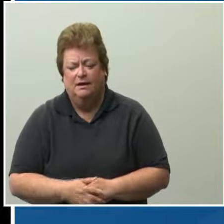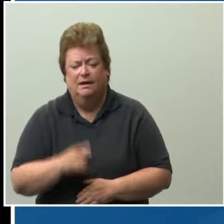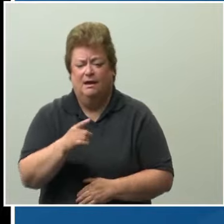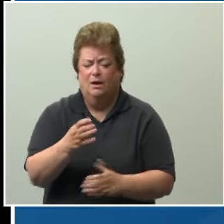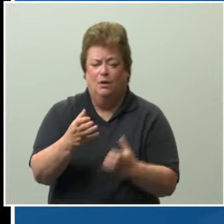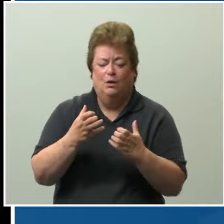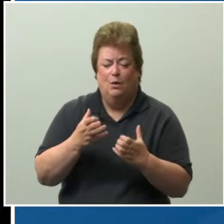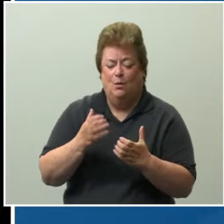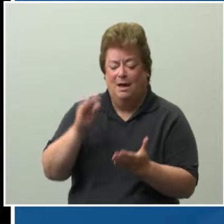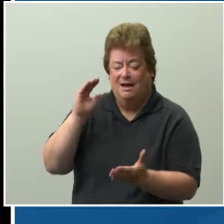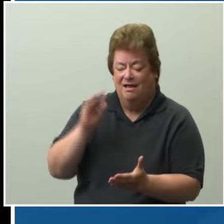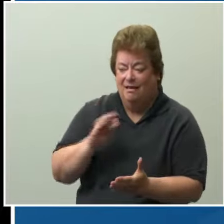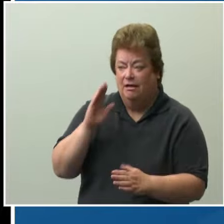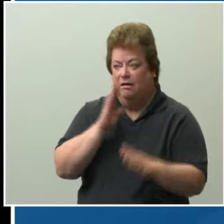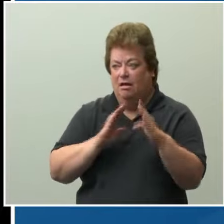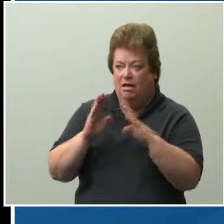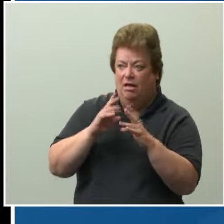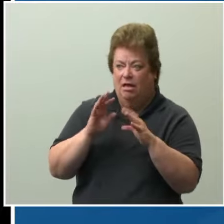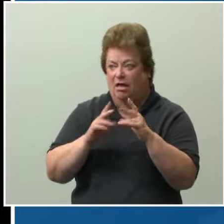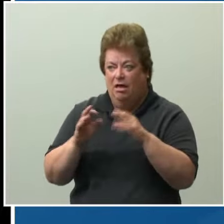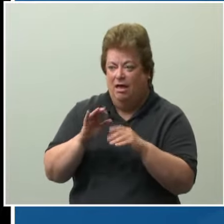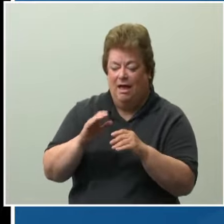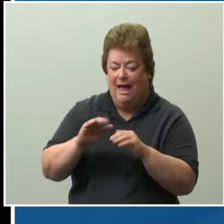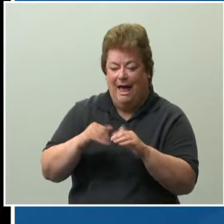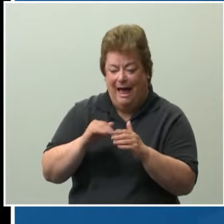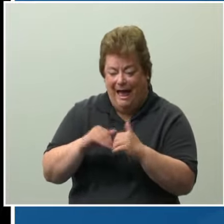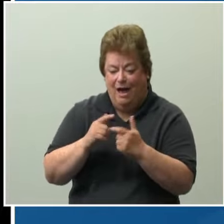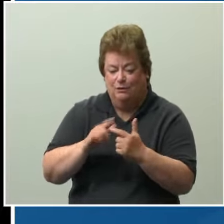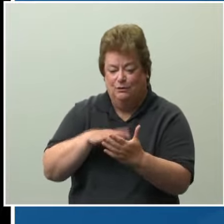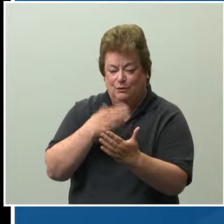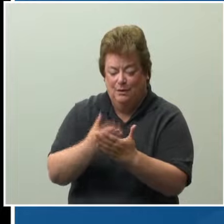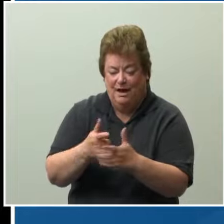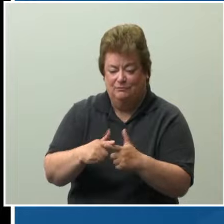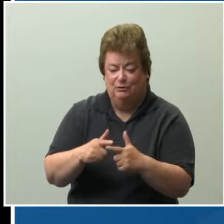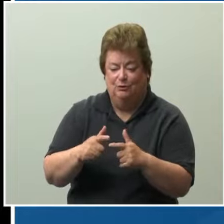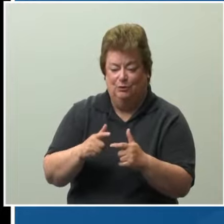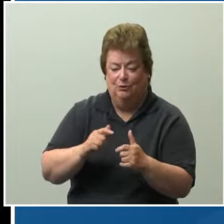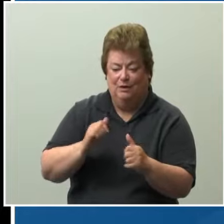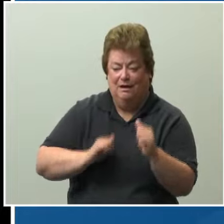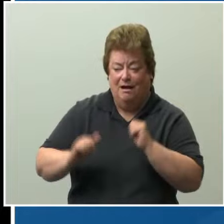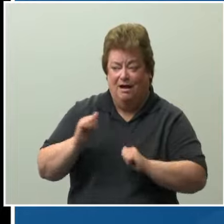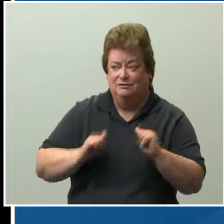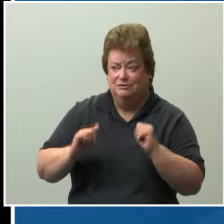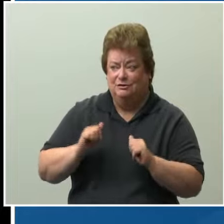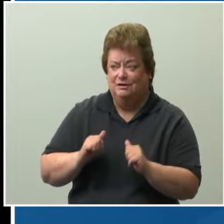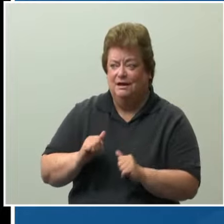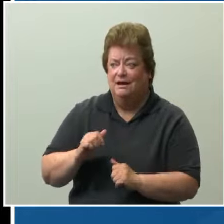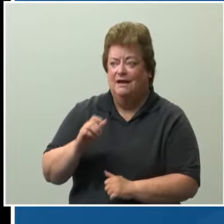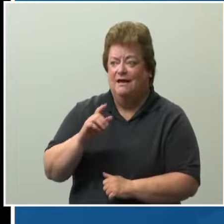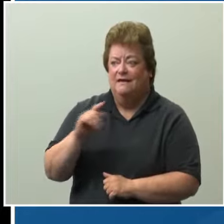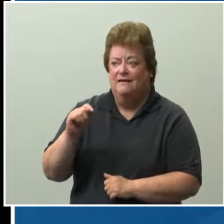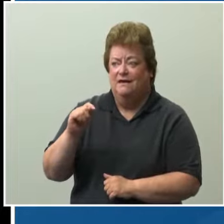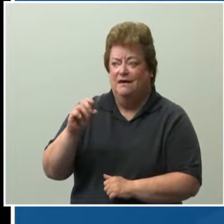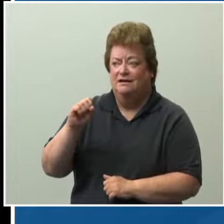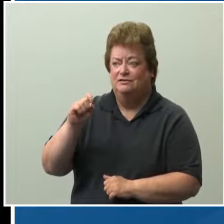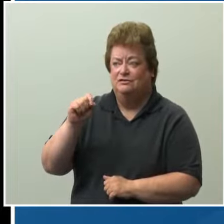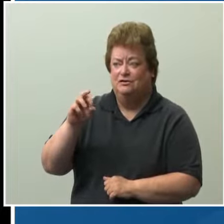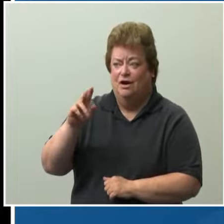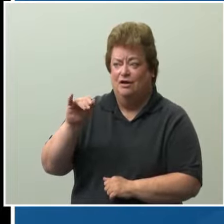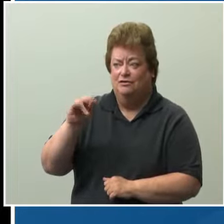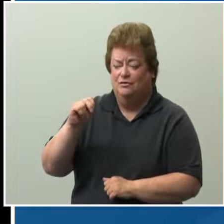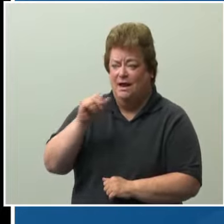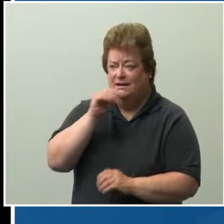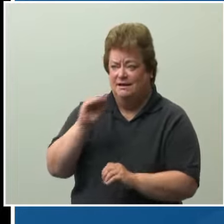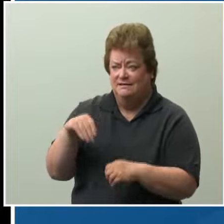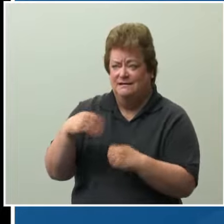If you want a hassle and worry-free ride to the concert, the City of Lincoln's transit system, StarTran, is